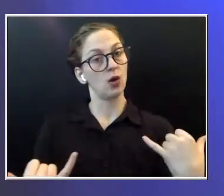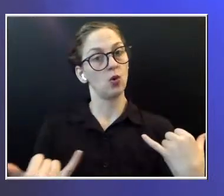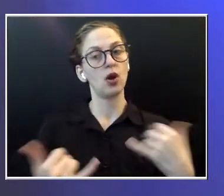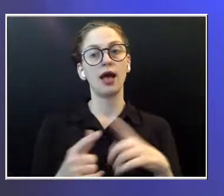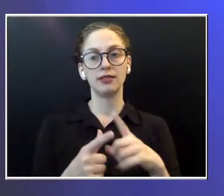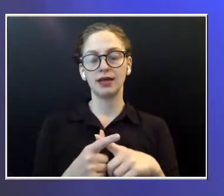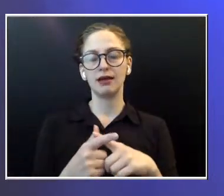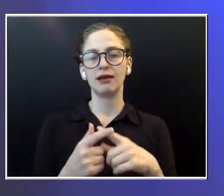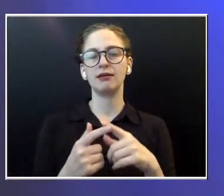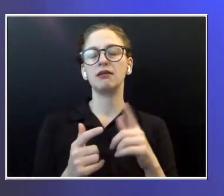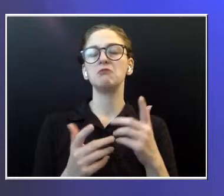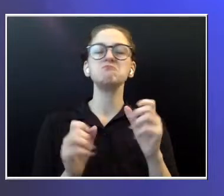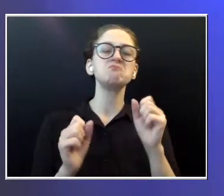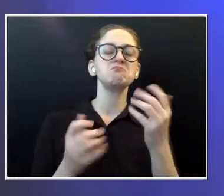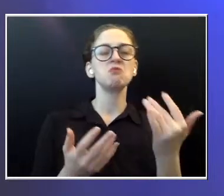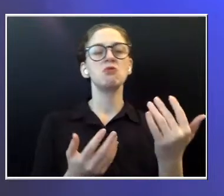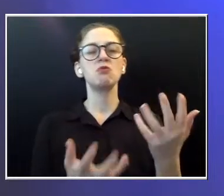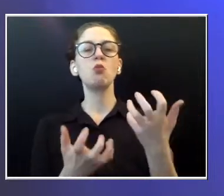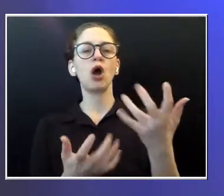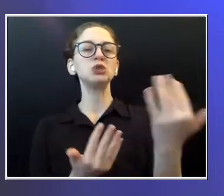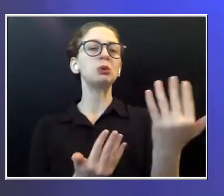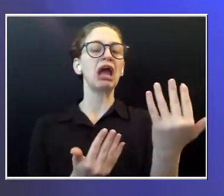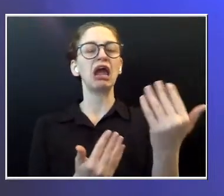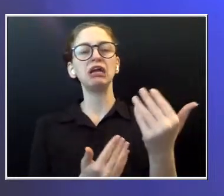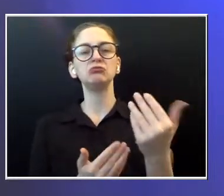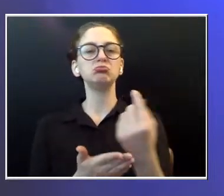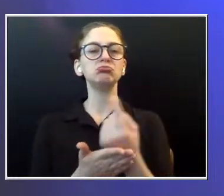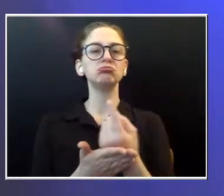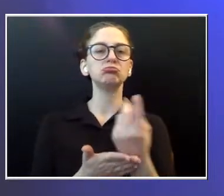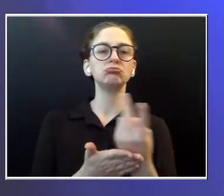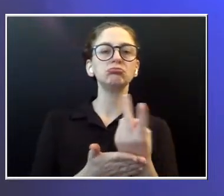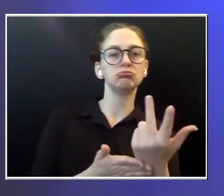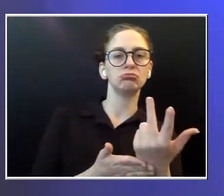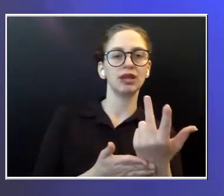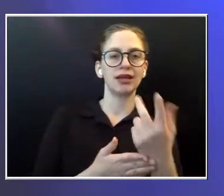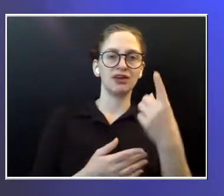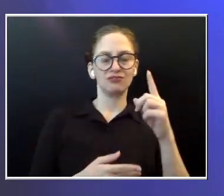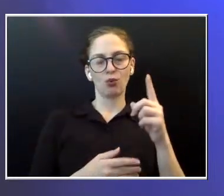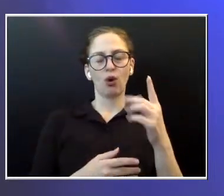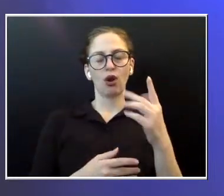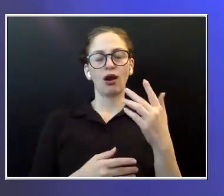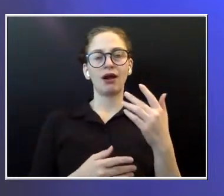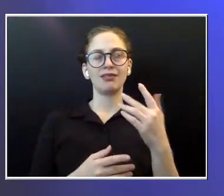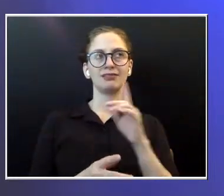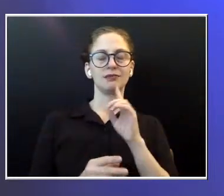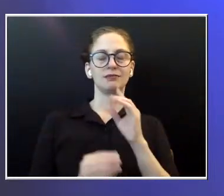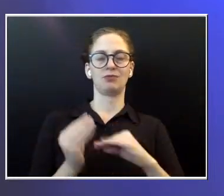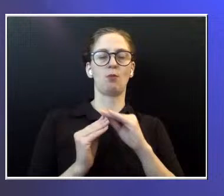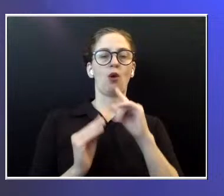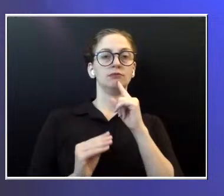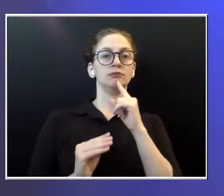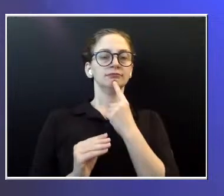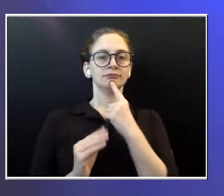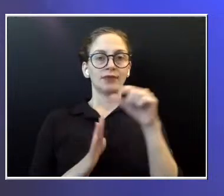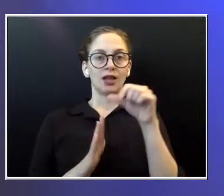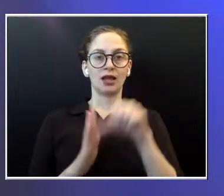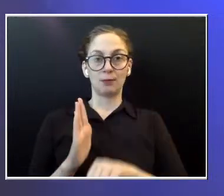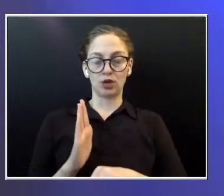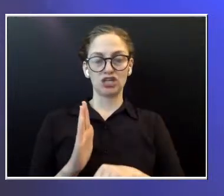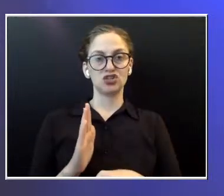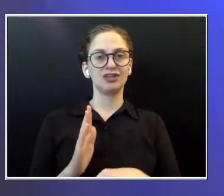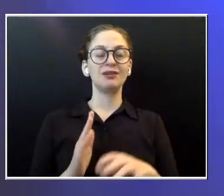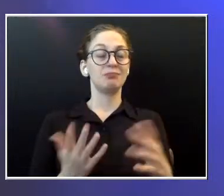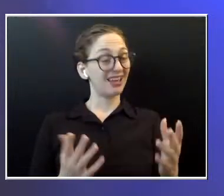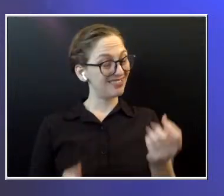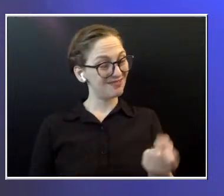operation. Those deep operations are in high demand, and so sometimes they can book out 6-9 months, and so